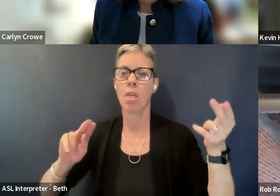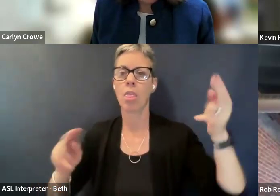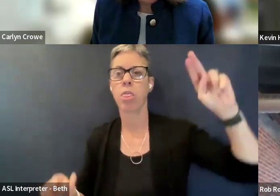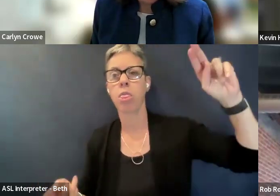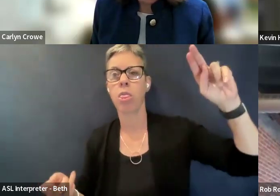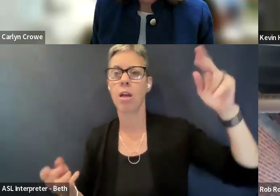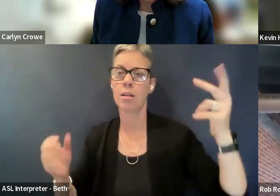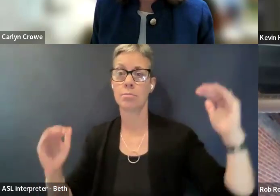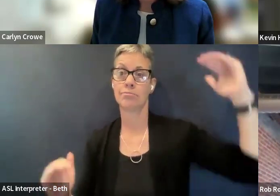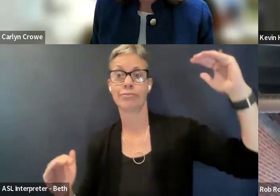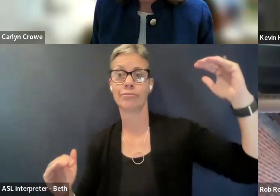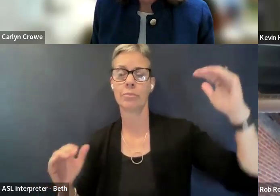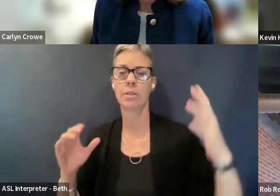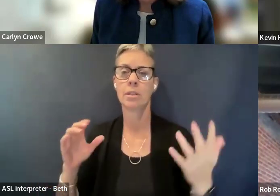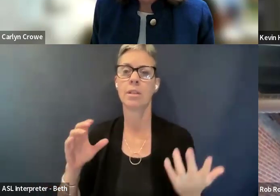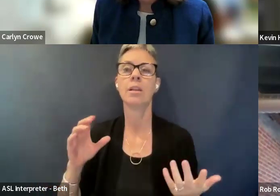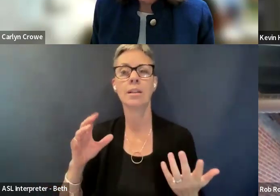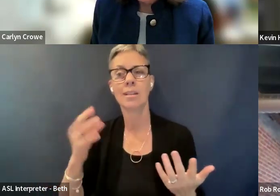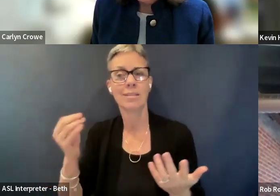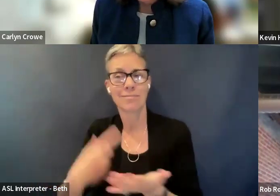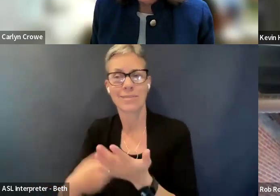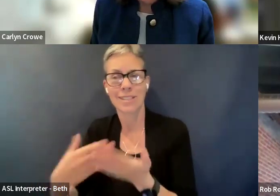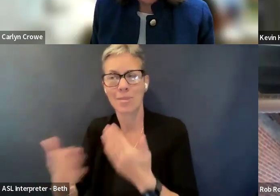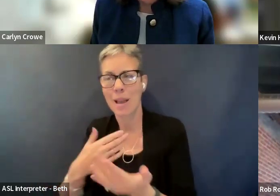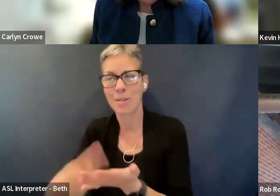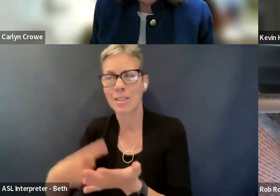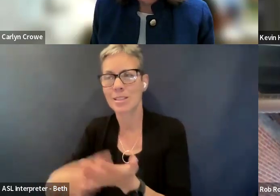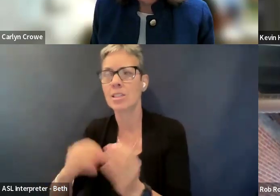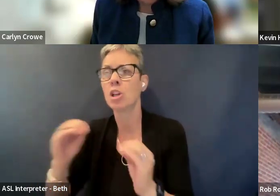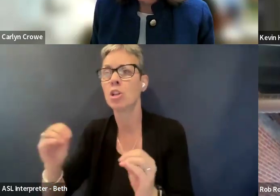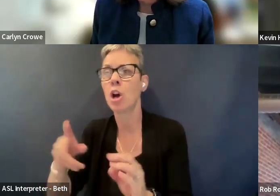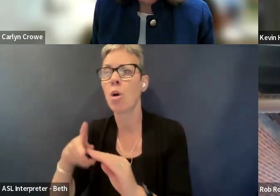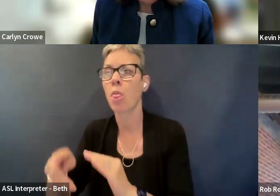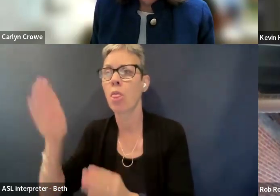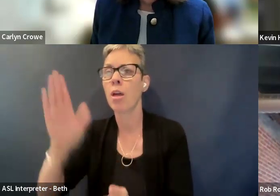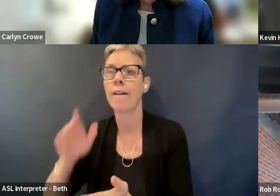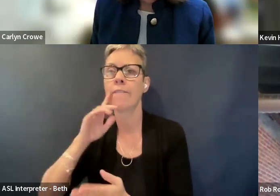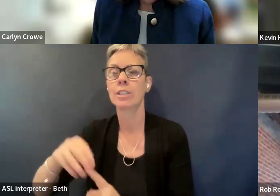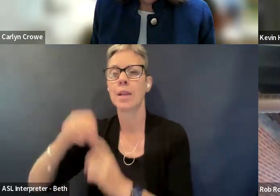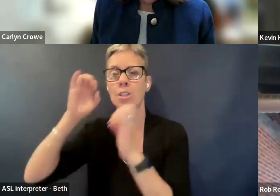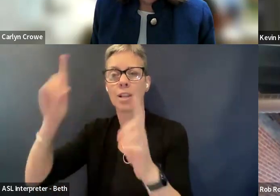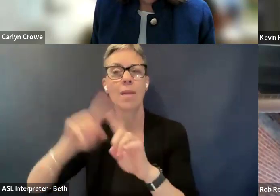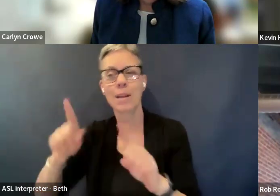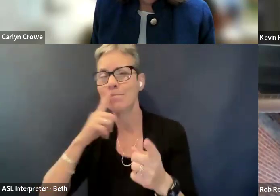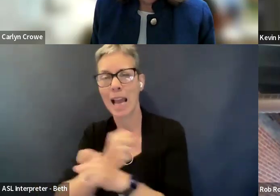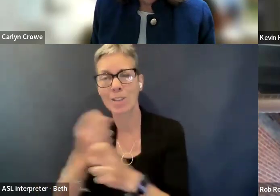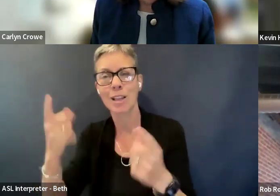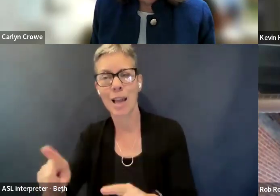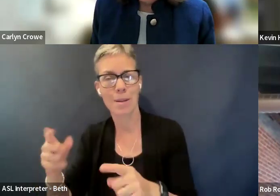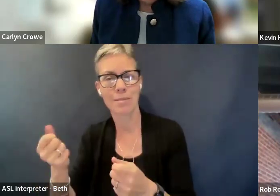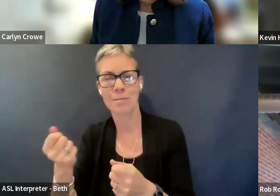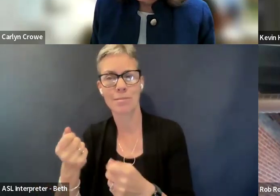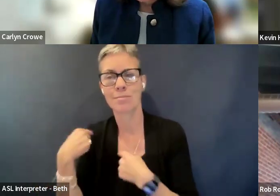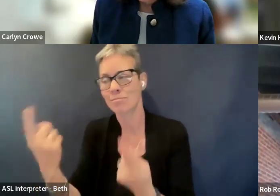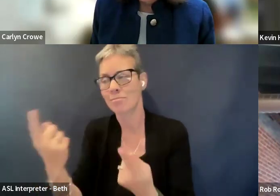to special education. There have been cuts for the last several years. So we know some